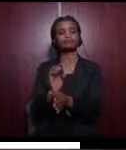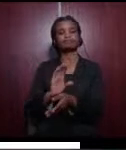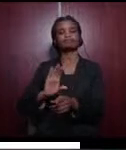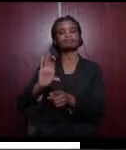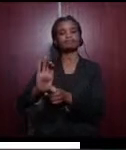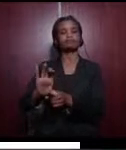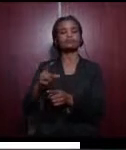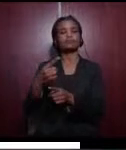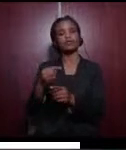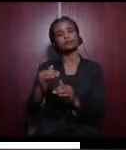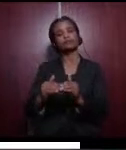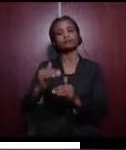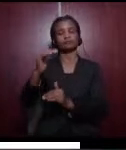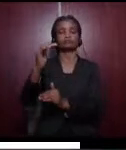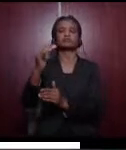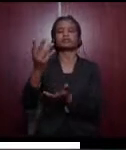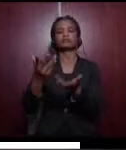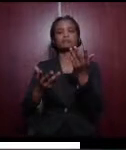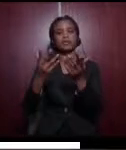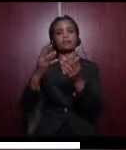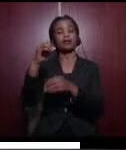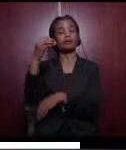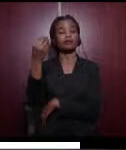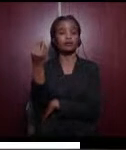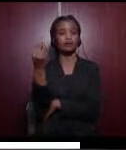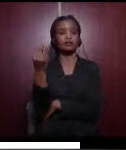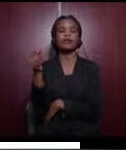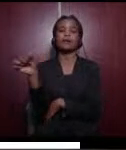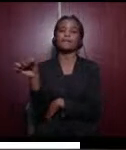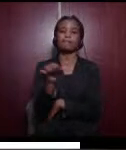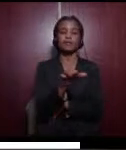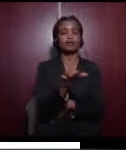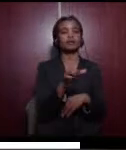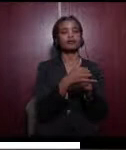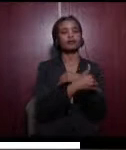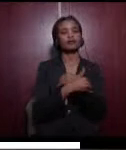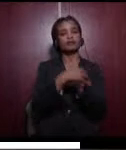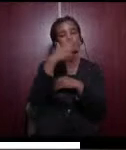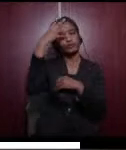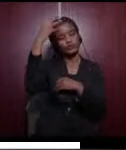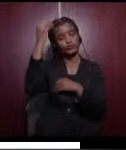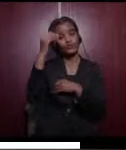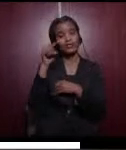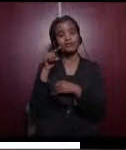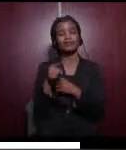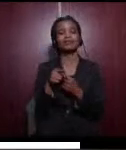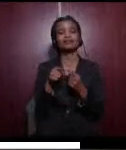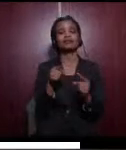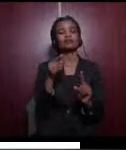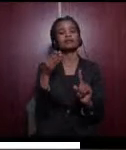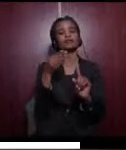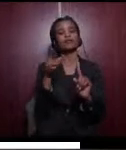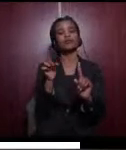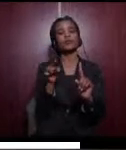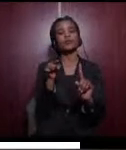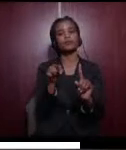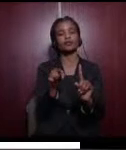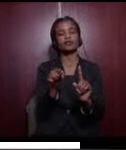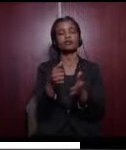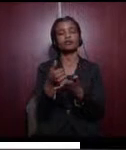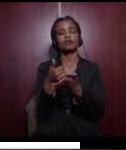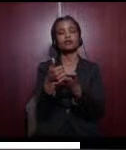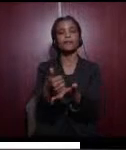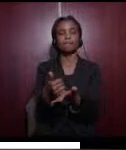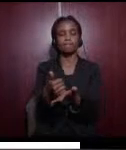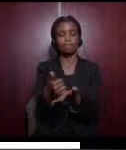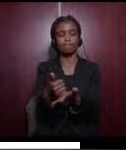to Lesotho. The refugee relief is meant to provide assistance to refugees. It has remained dormant since the new dispensation.